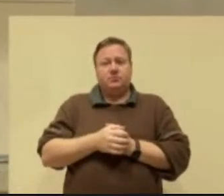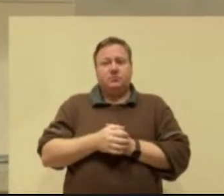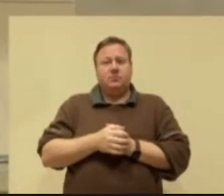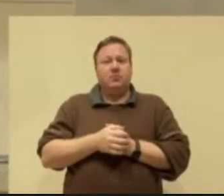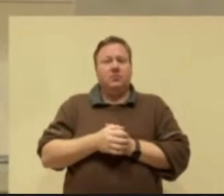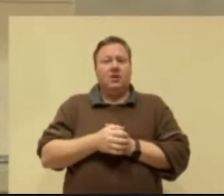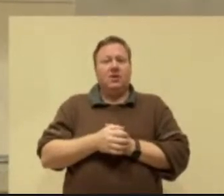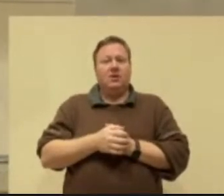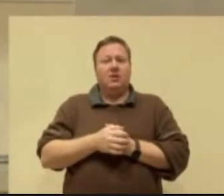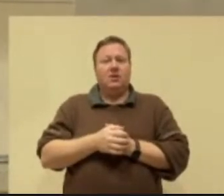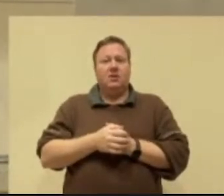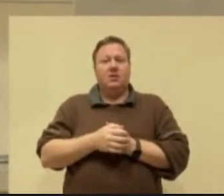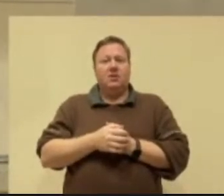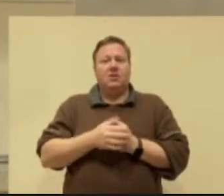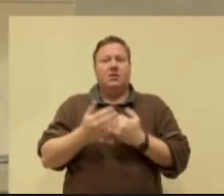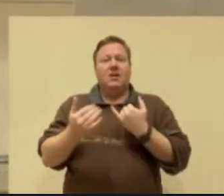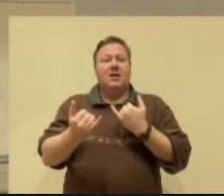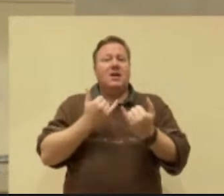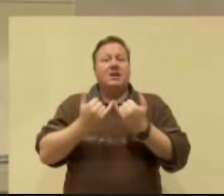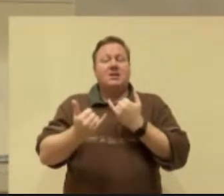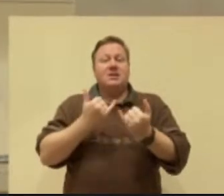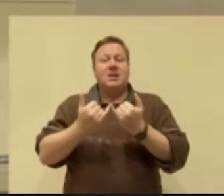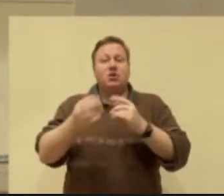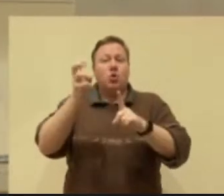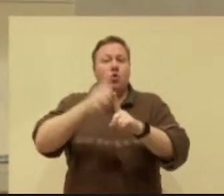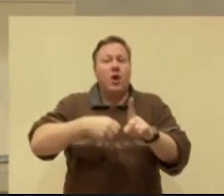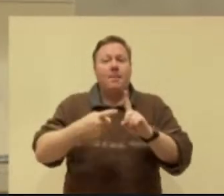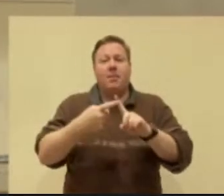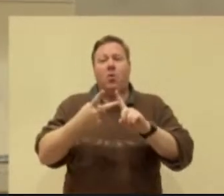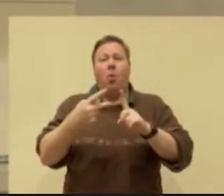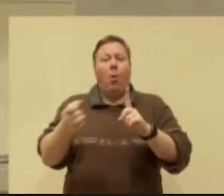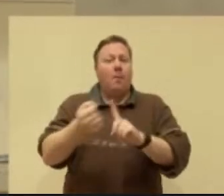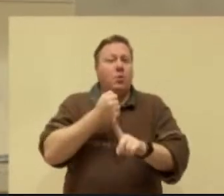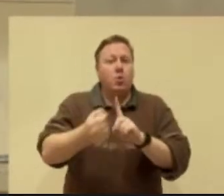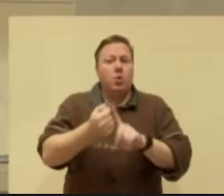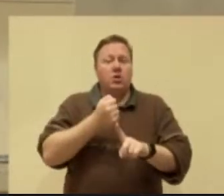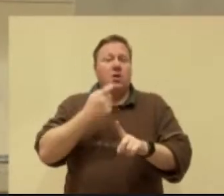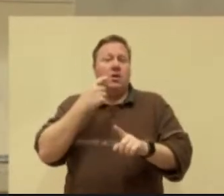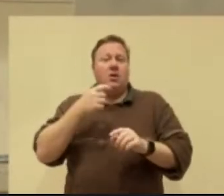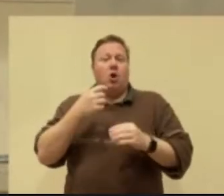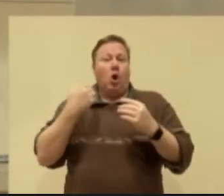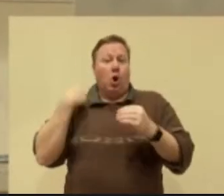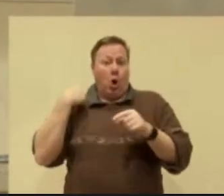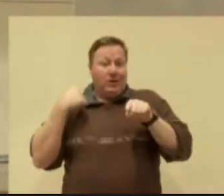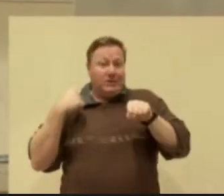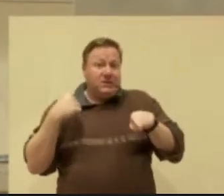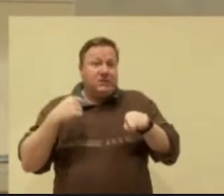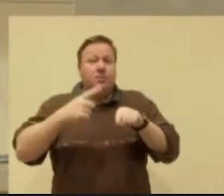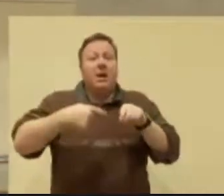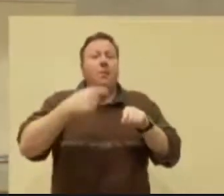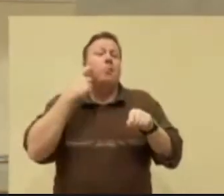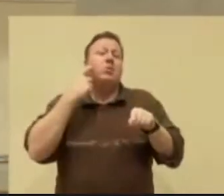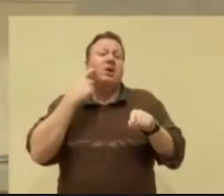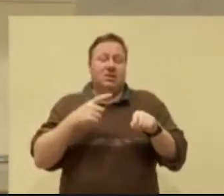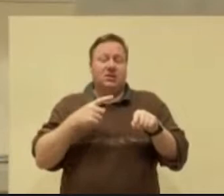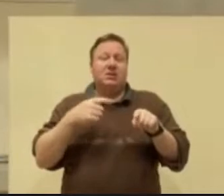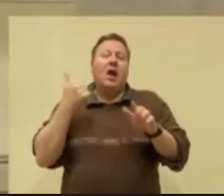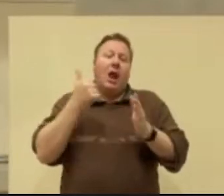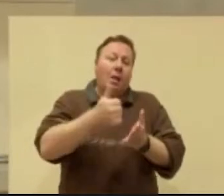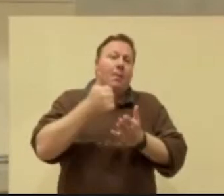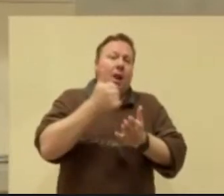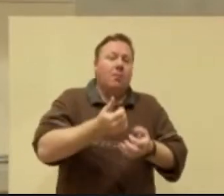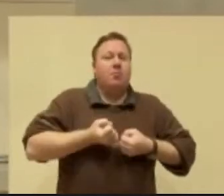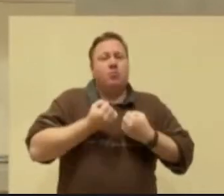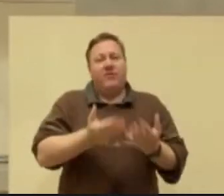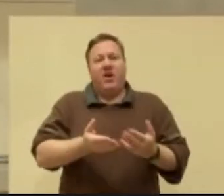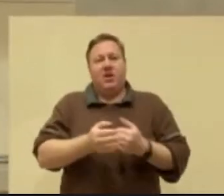a result of sexual rape or sexual abuse or rape and as well as a referral and strategic partnership